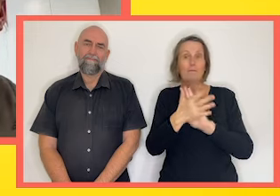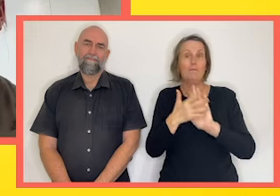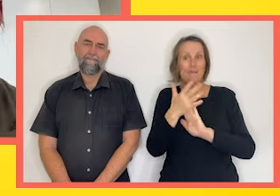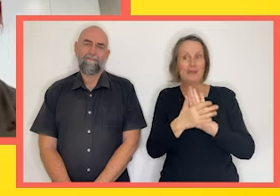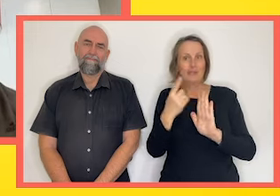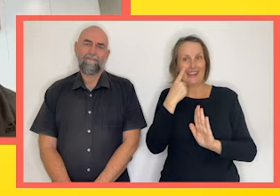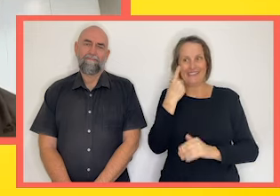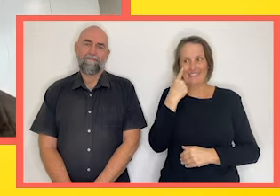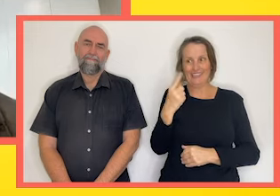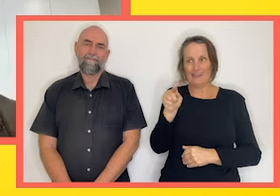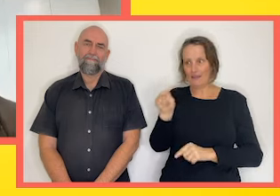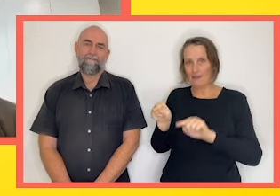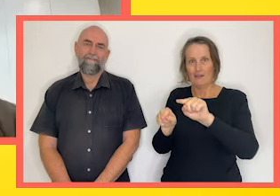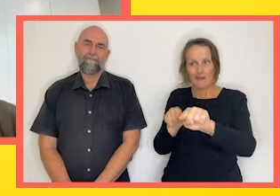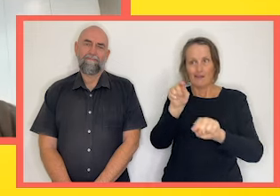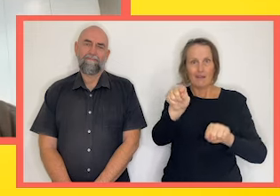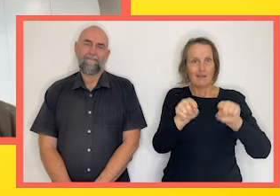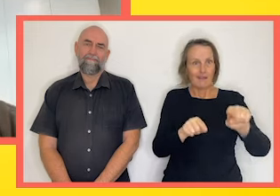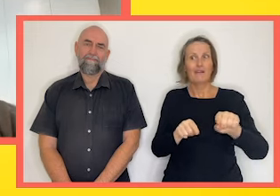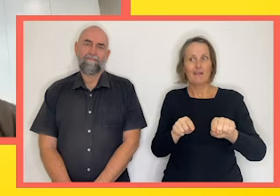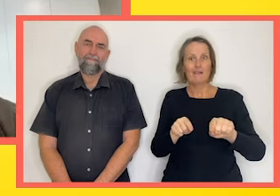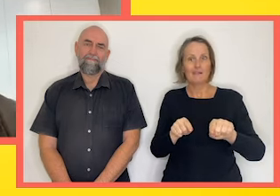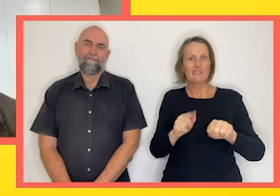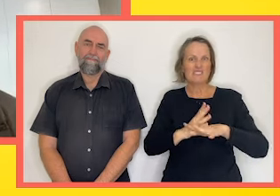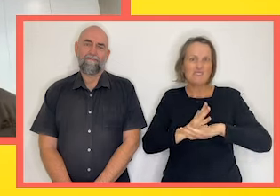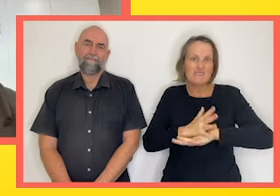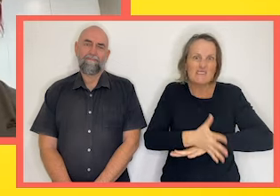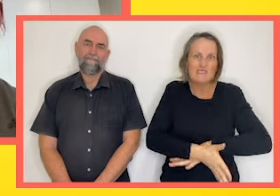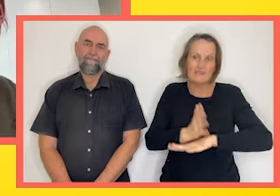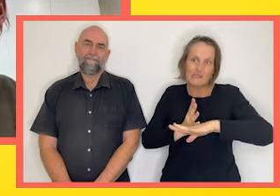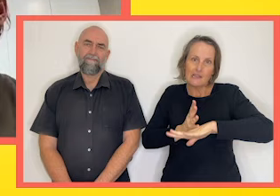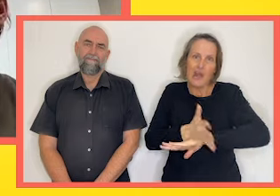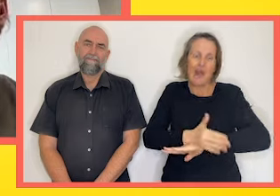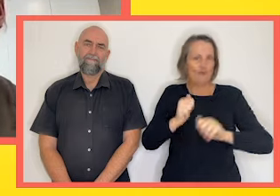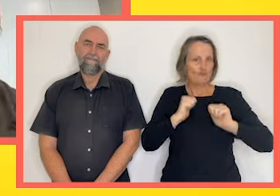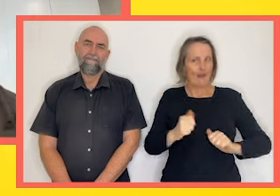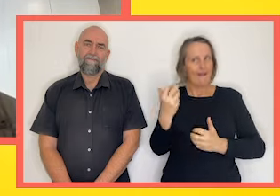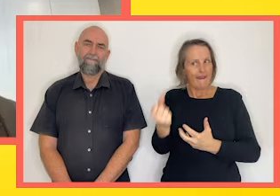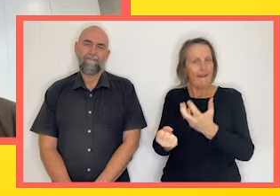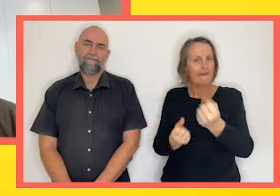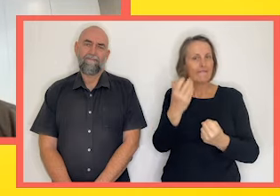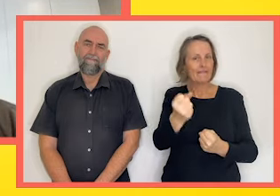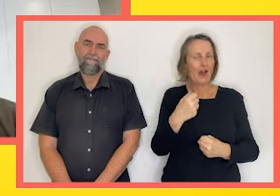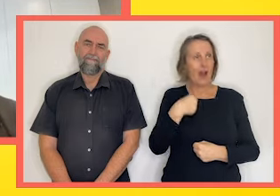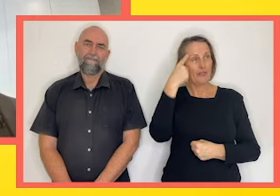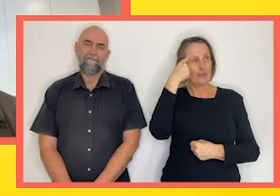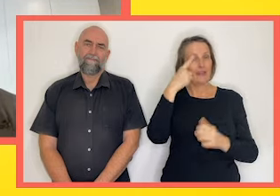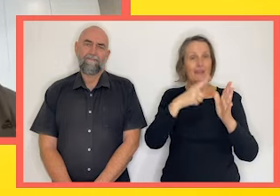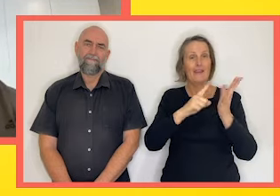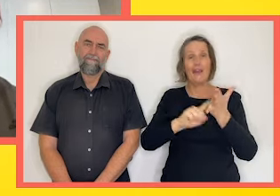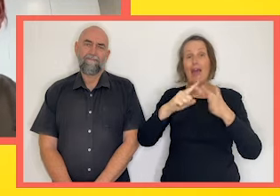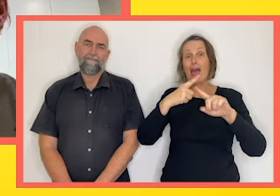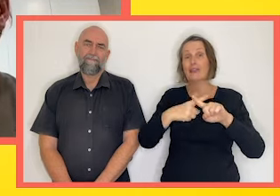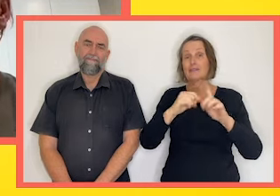have really shown, the ones who have put in the work while we've all been shut in our houses. I think the one that stands out the most, I'd probably go with Alex